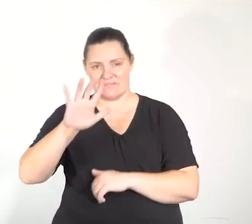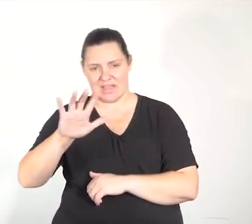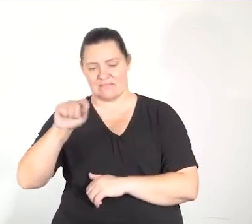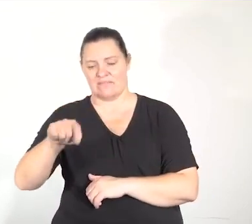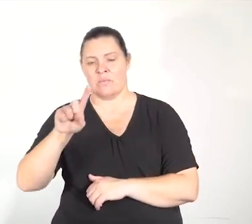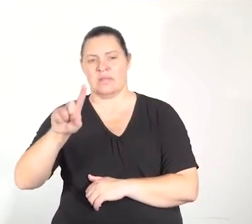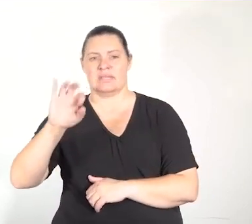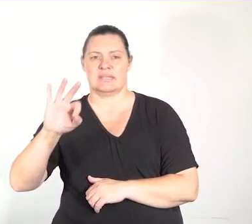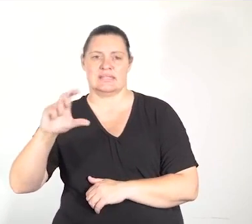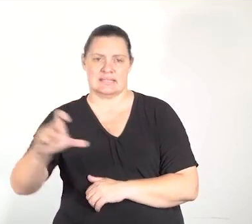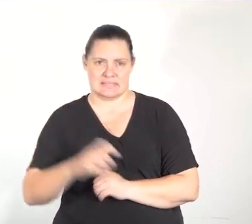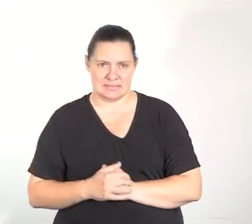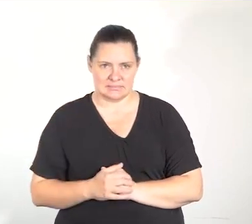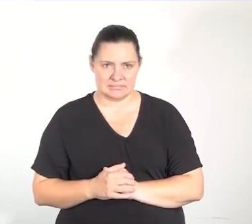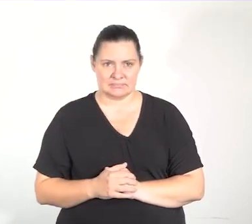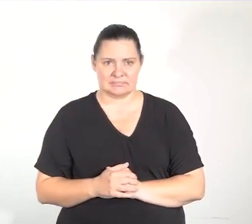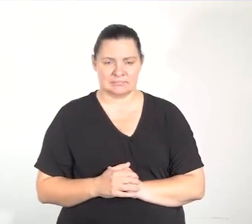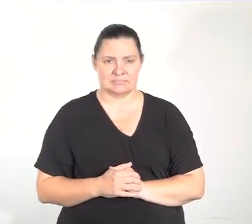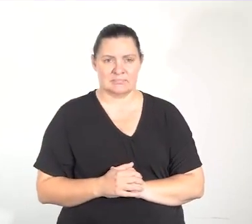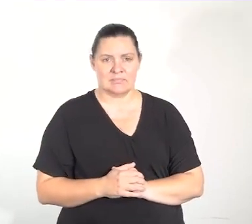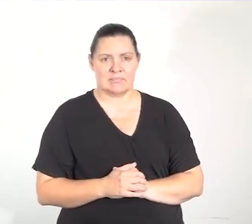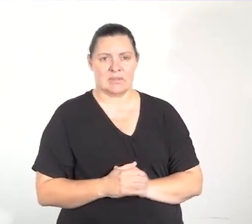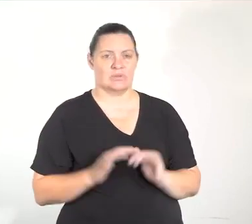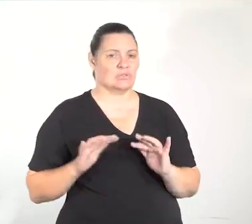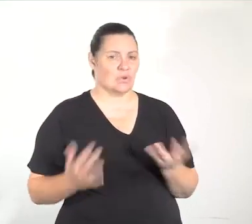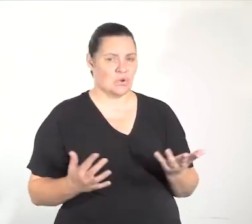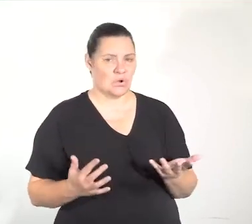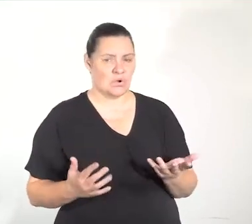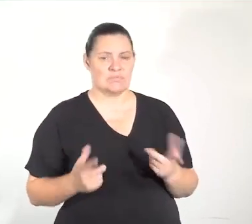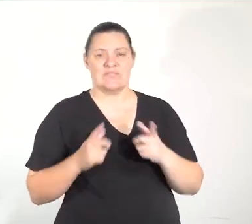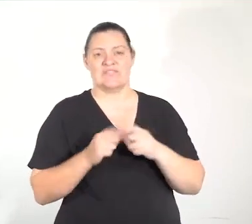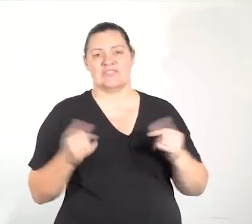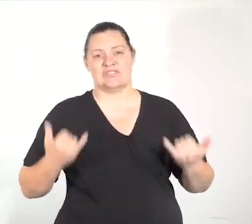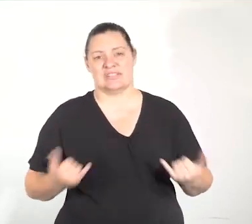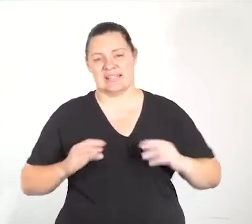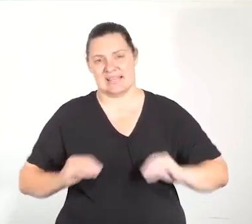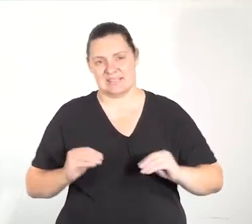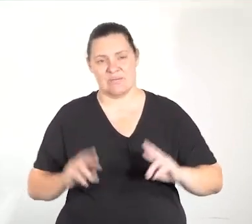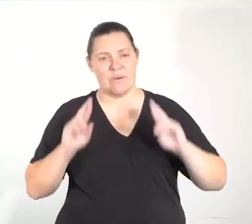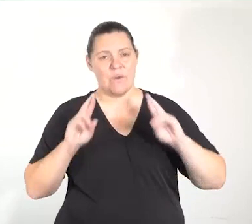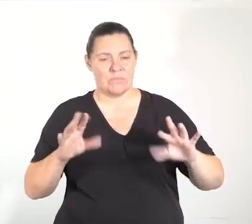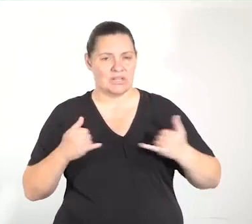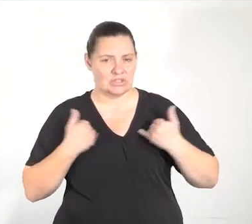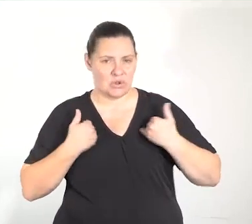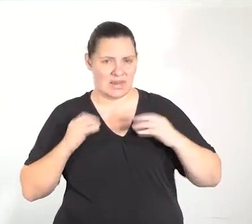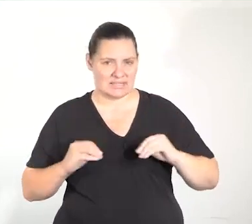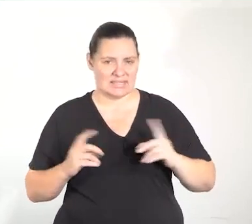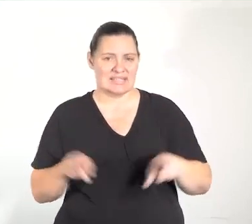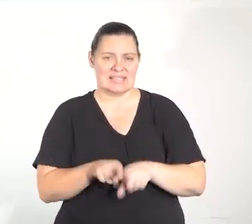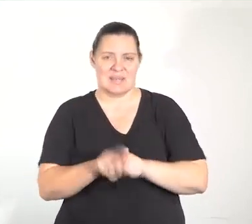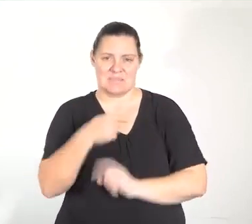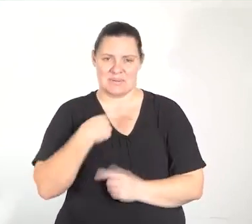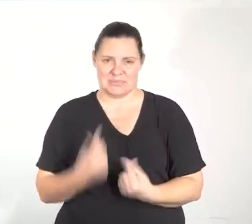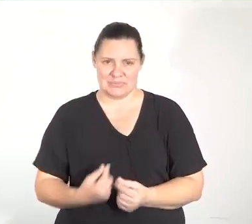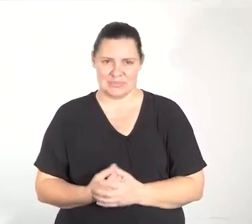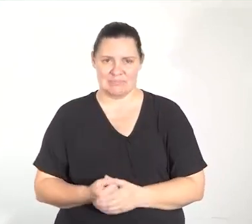3,675 rands and 13 cents. So that's it from today's lesson. I really hope you enjoyed the lesson just as